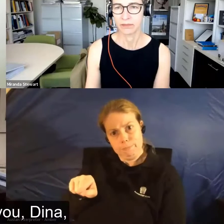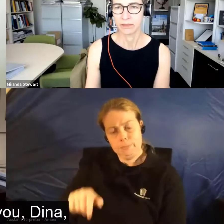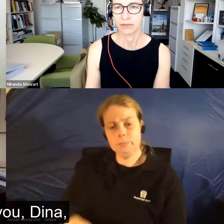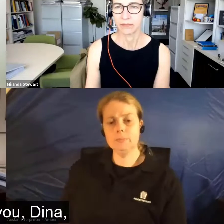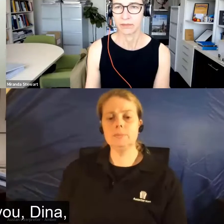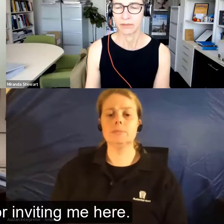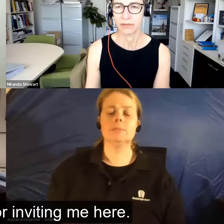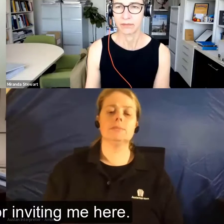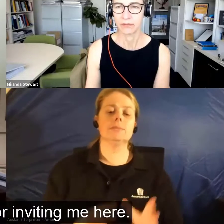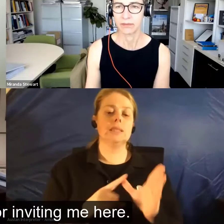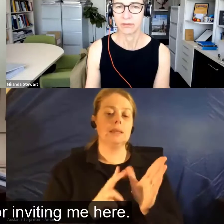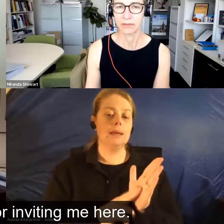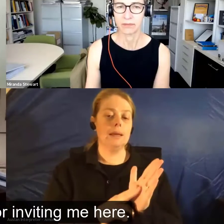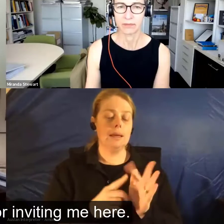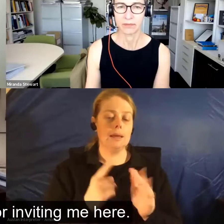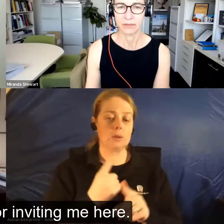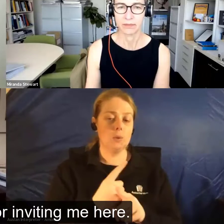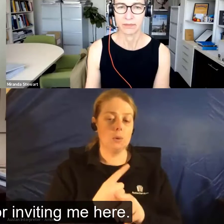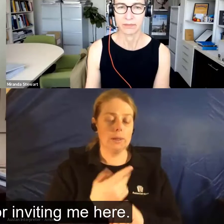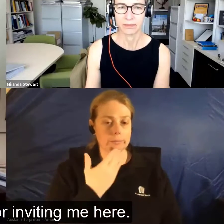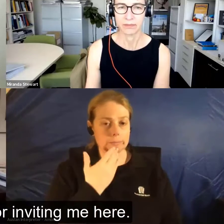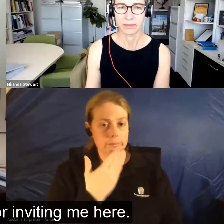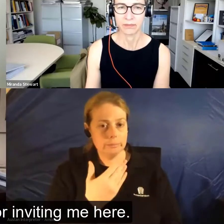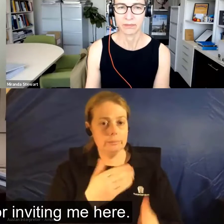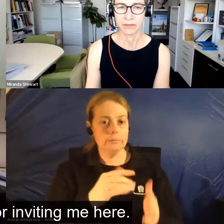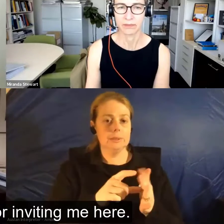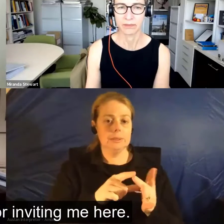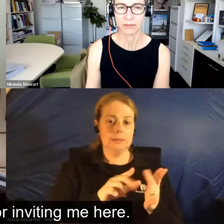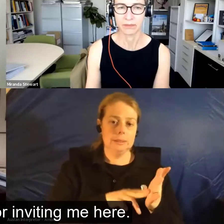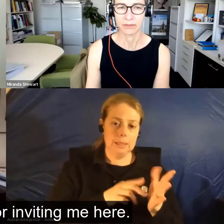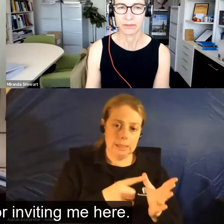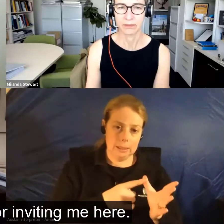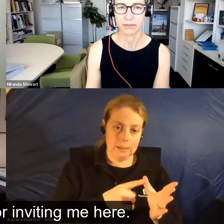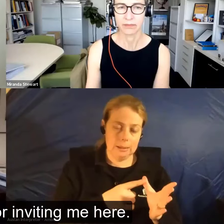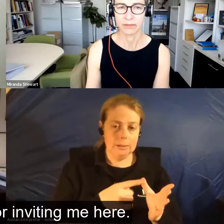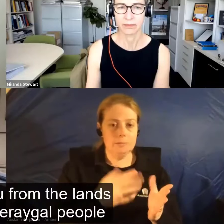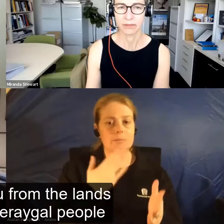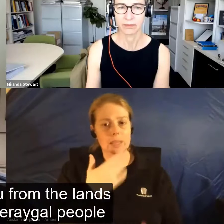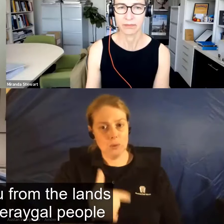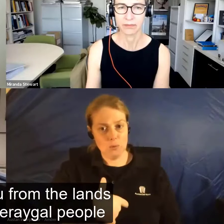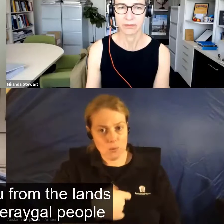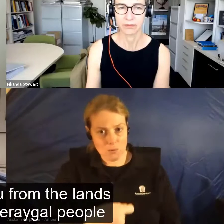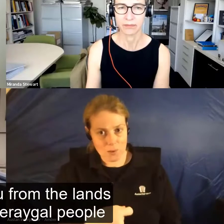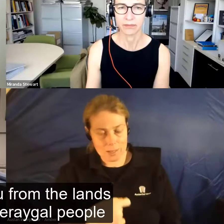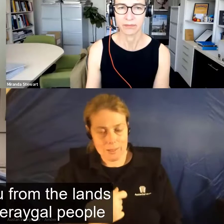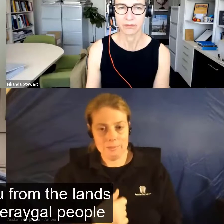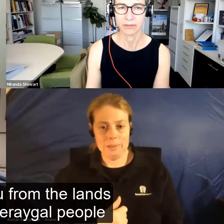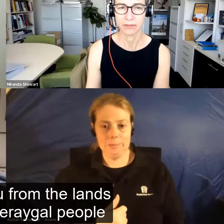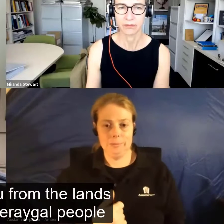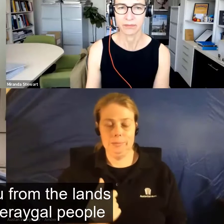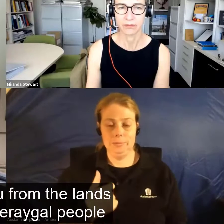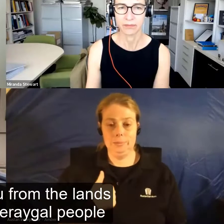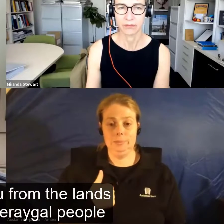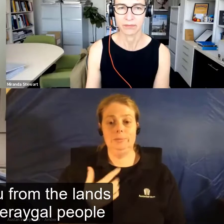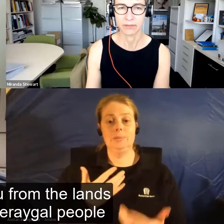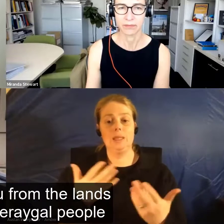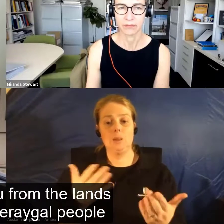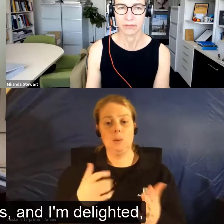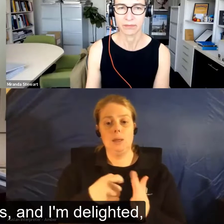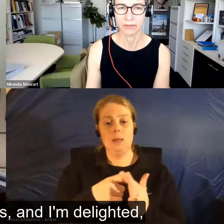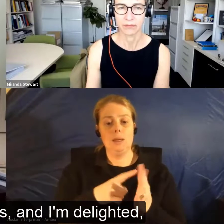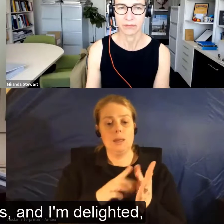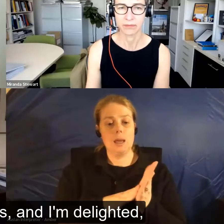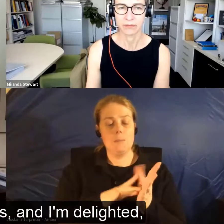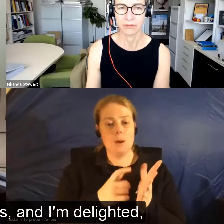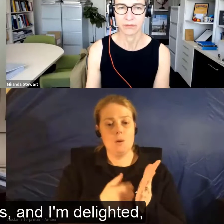Thank you, Dina, and thank you for inviting me here. I'm joining you from the lands of the Camaragal people